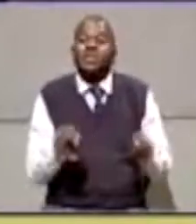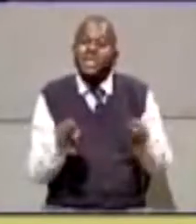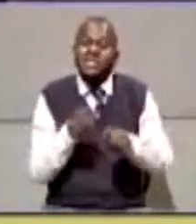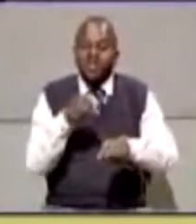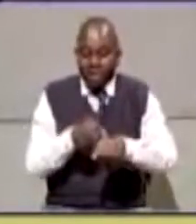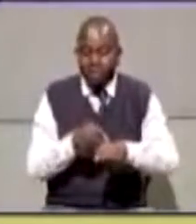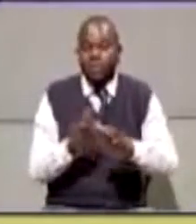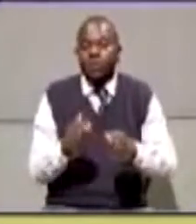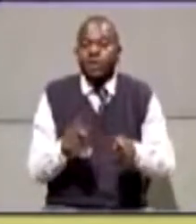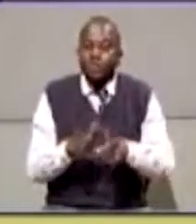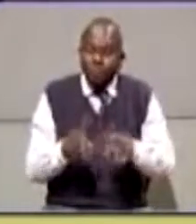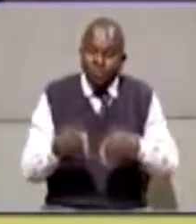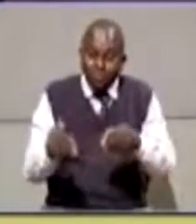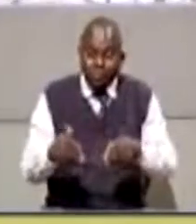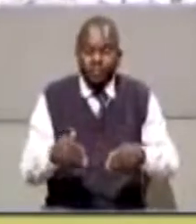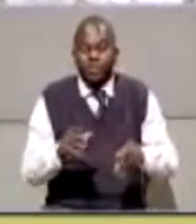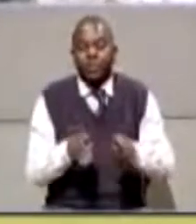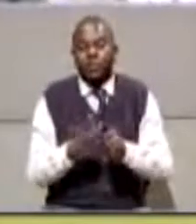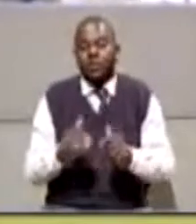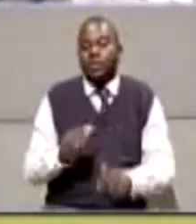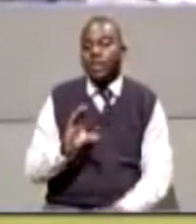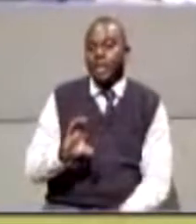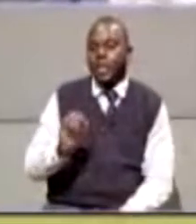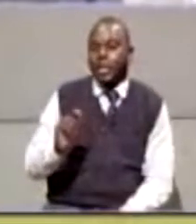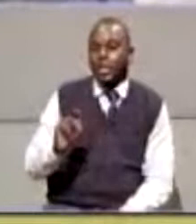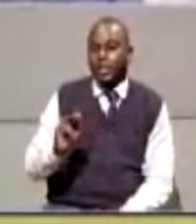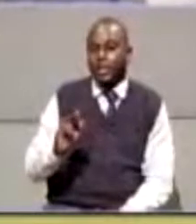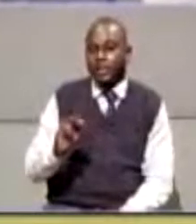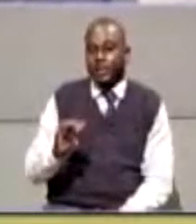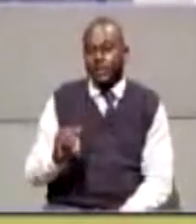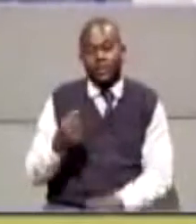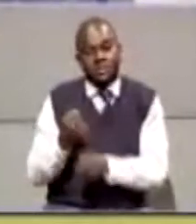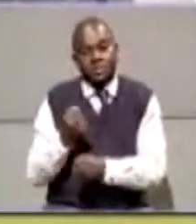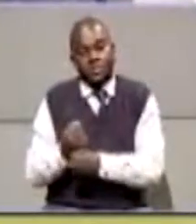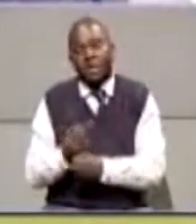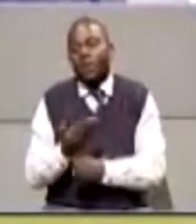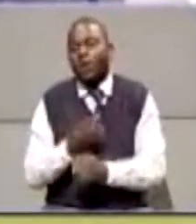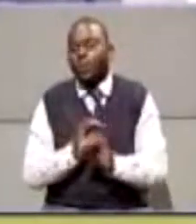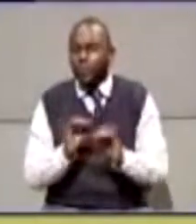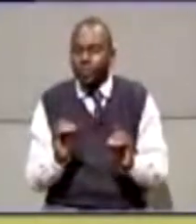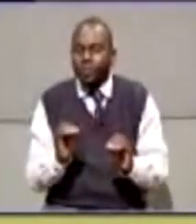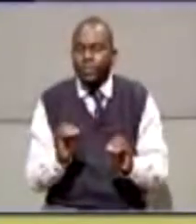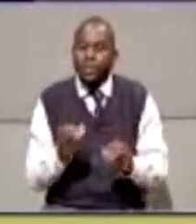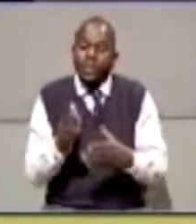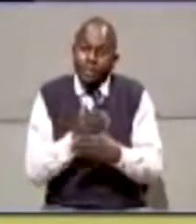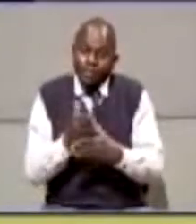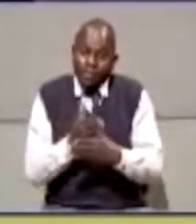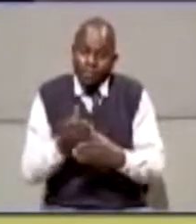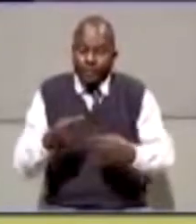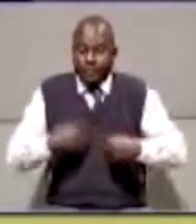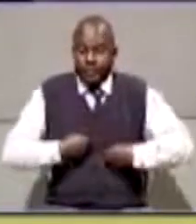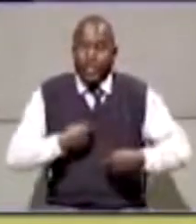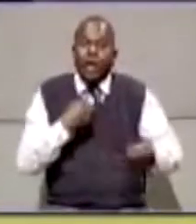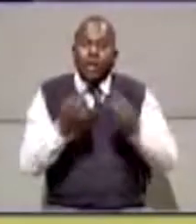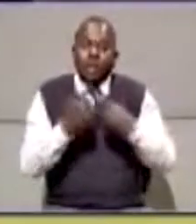the same time we are offering postnatal there. According to Catherine, staffing gaps also affects their services. Me,